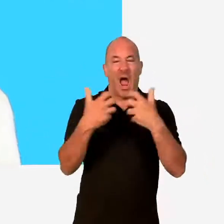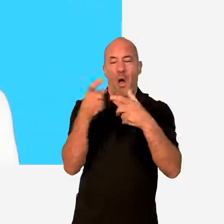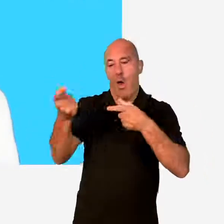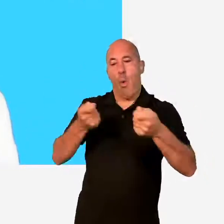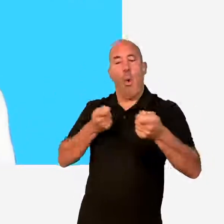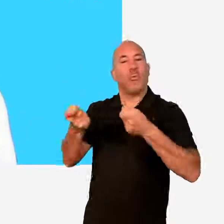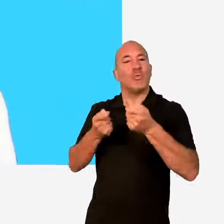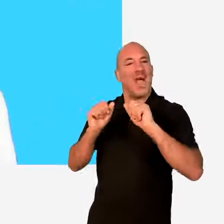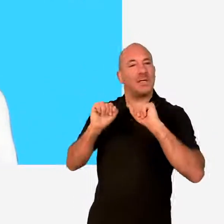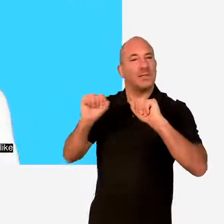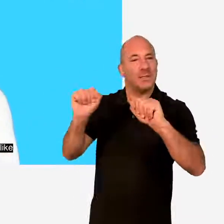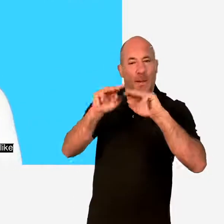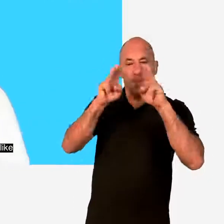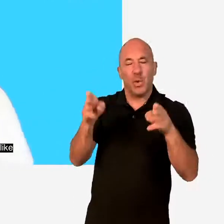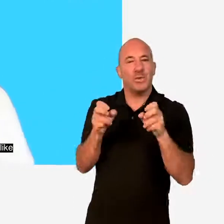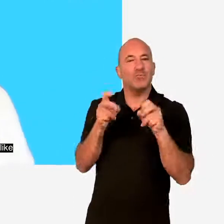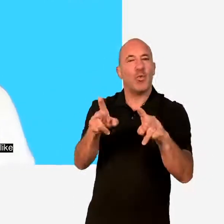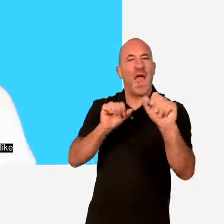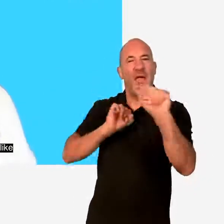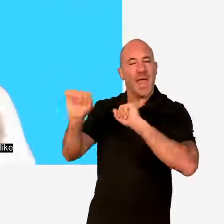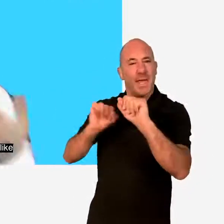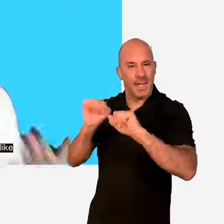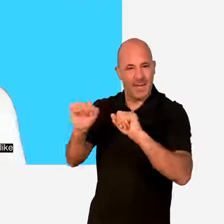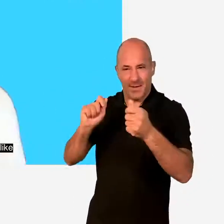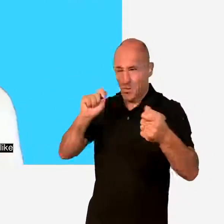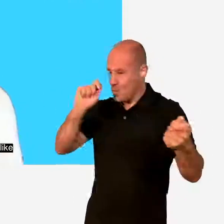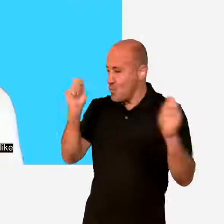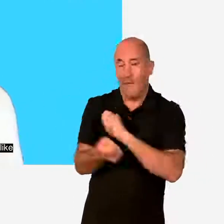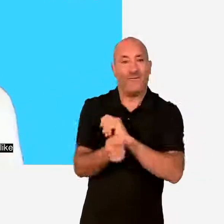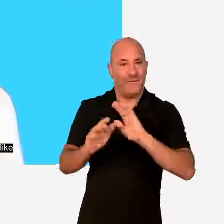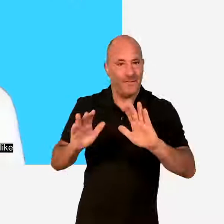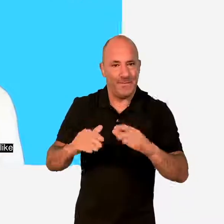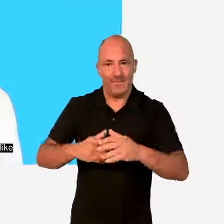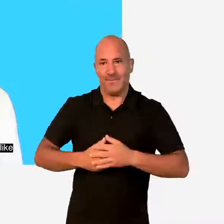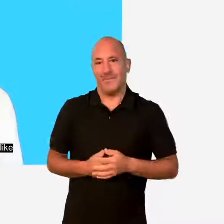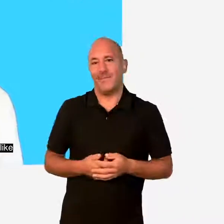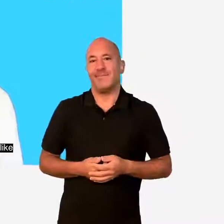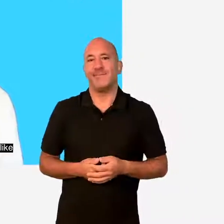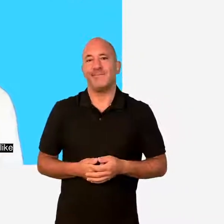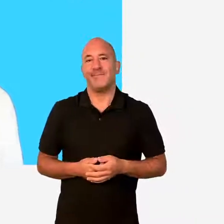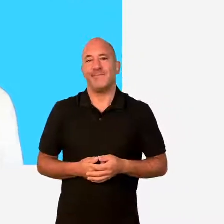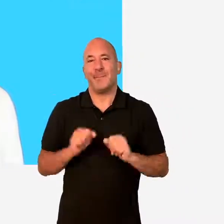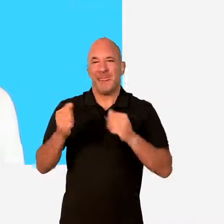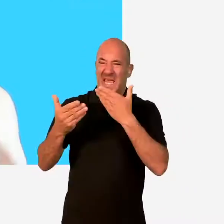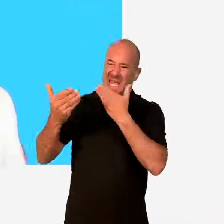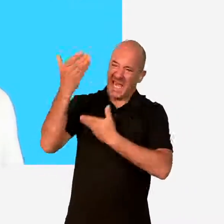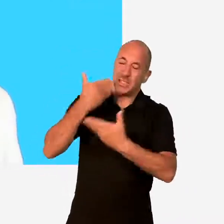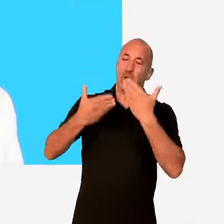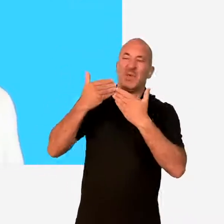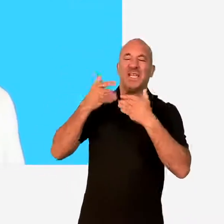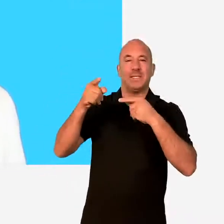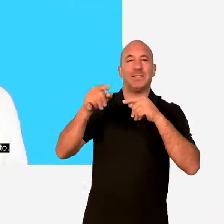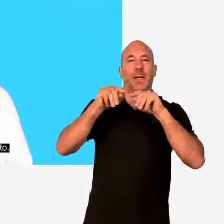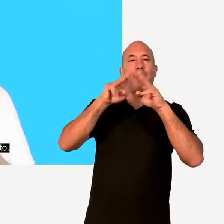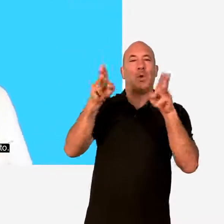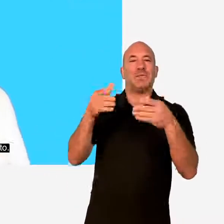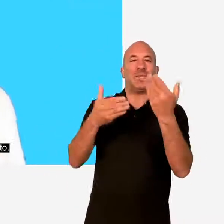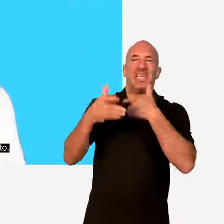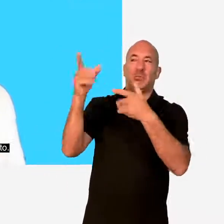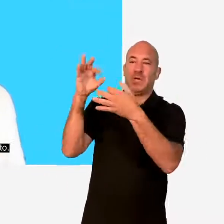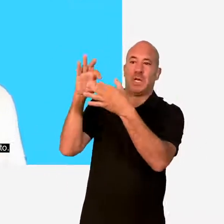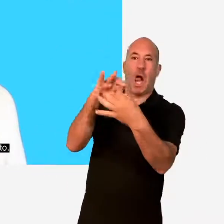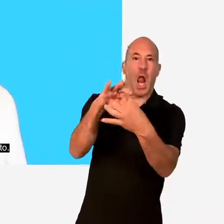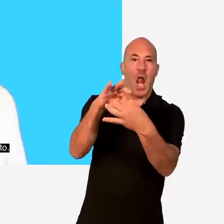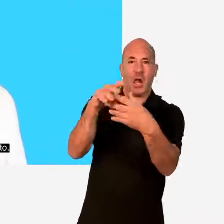unrooting of the museum and like really significant changing of like the way they operate, the histories